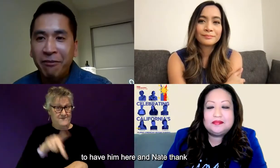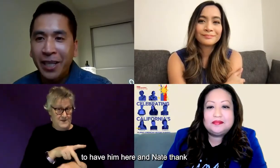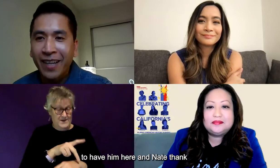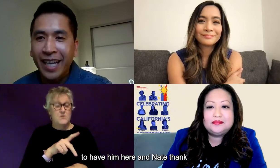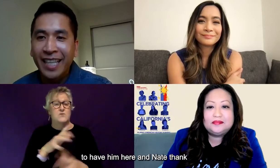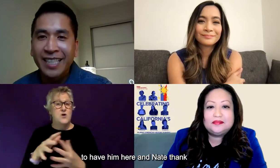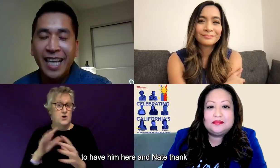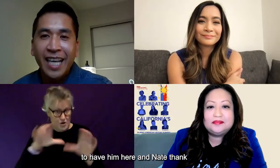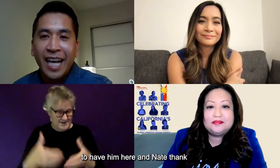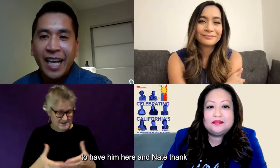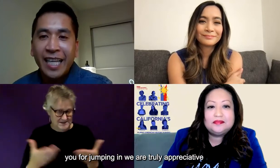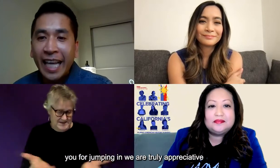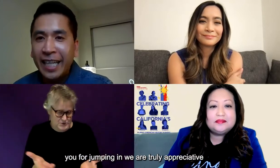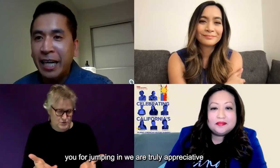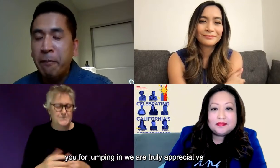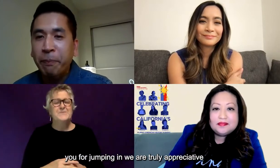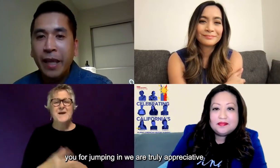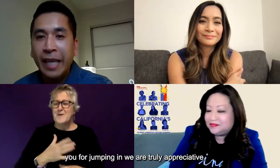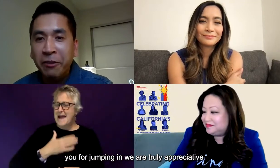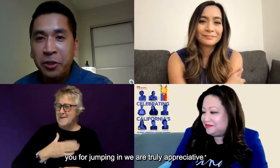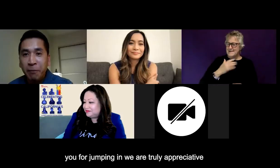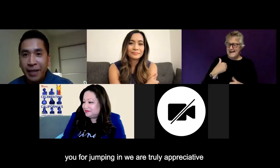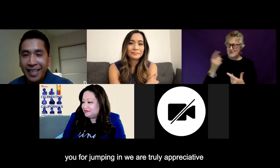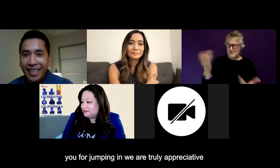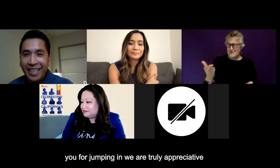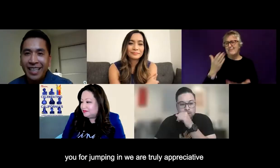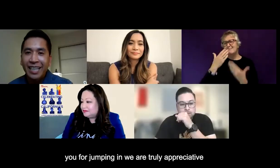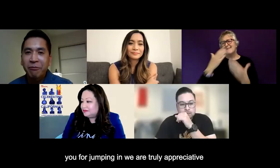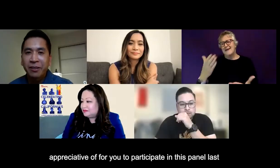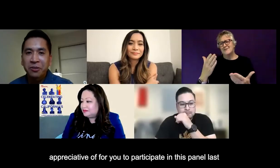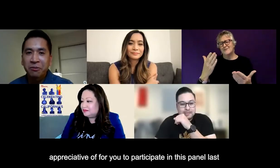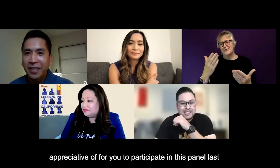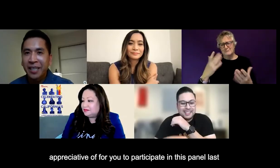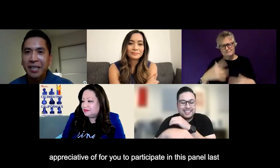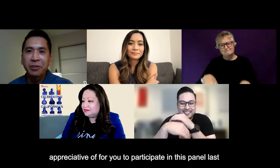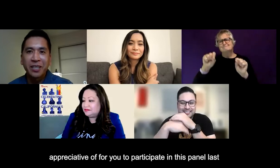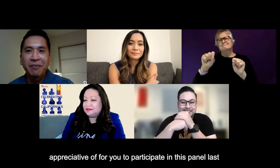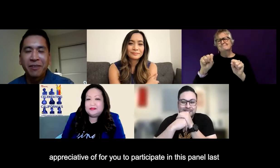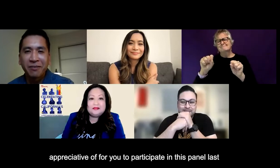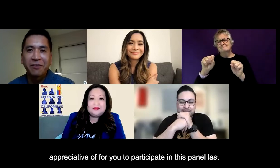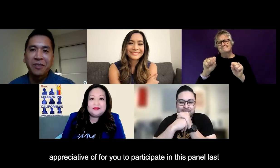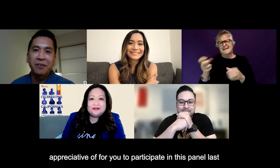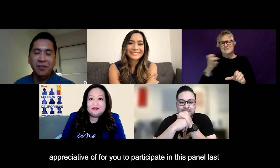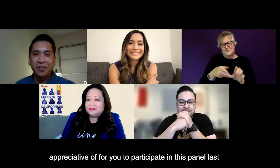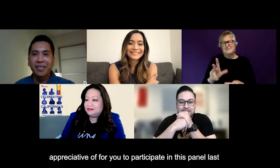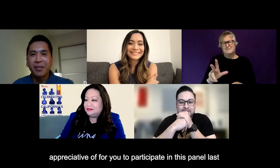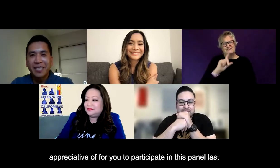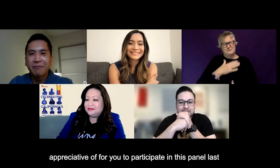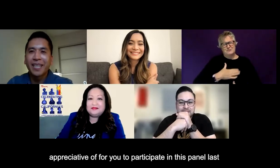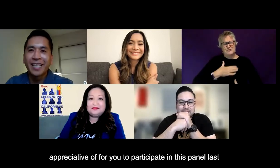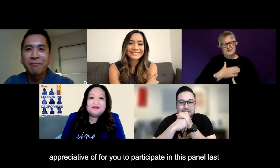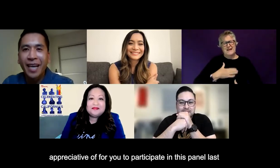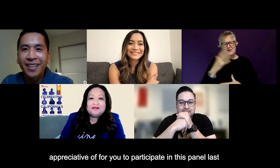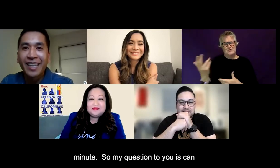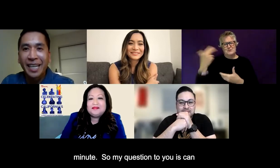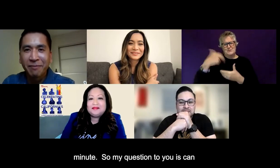happy to have him here. And Nate, thank you for jumping in. We are truly appreciative for you to